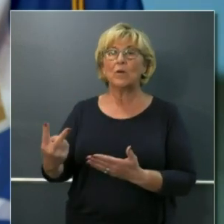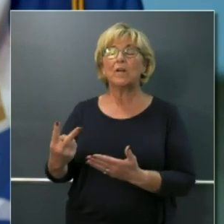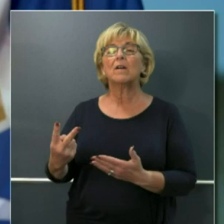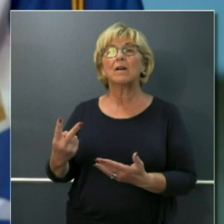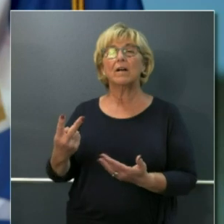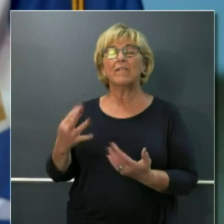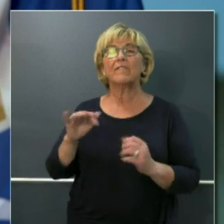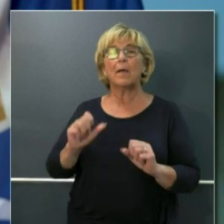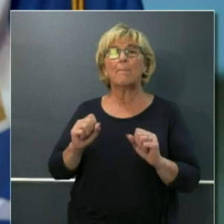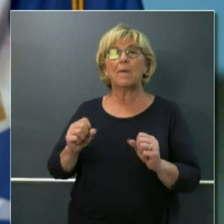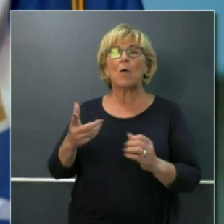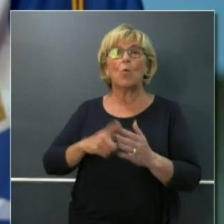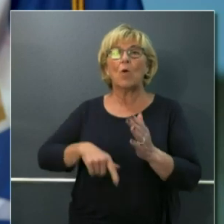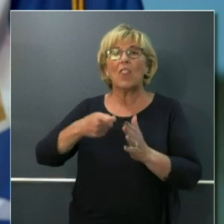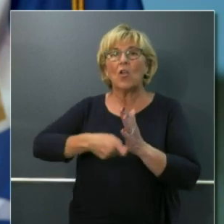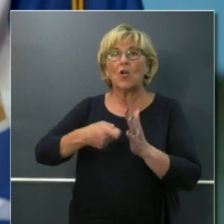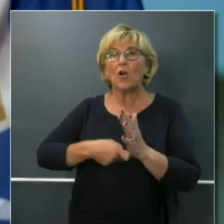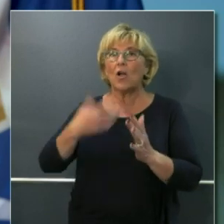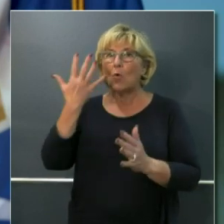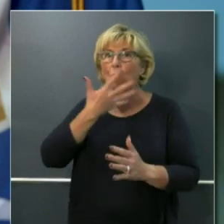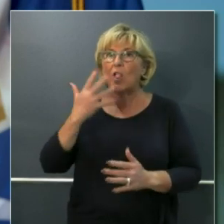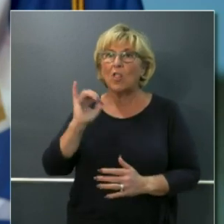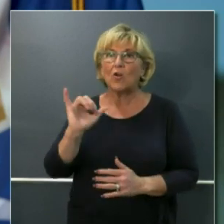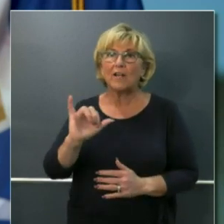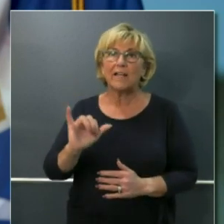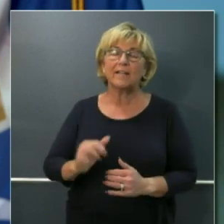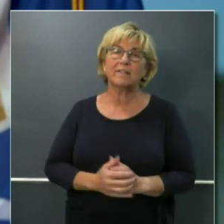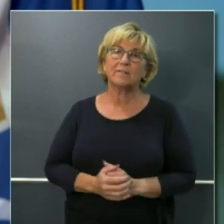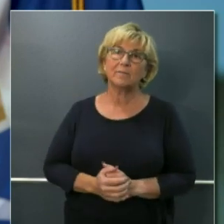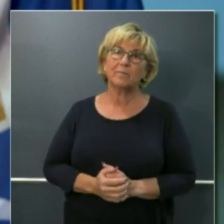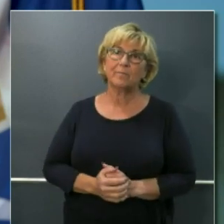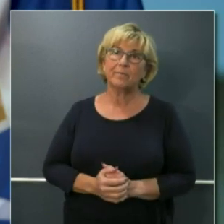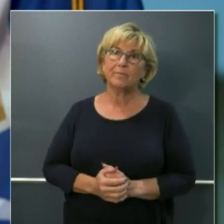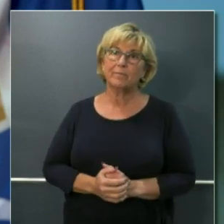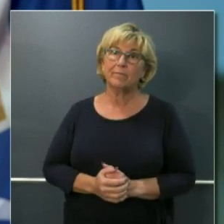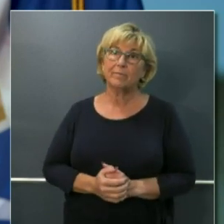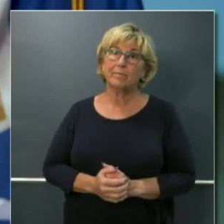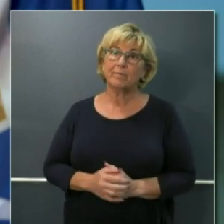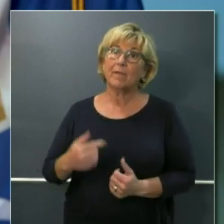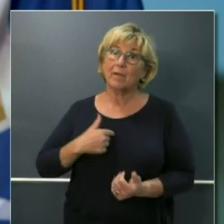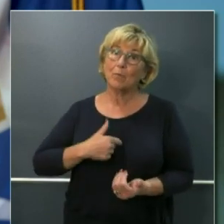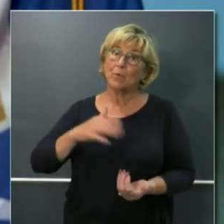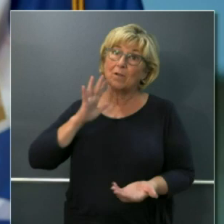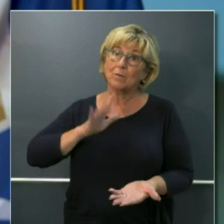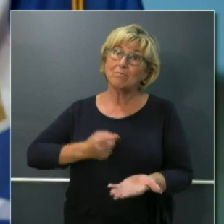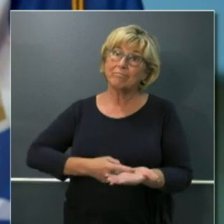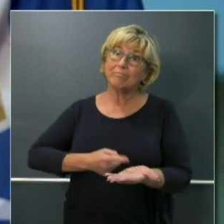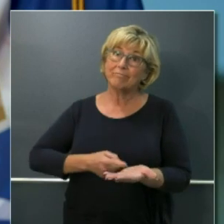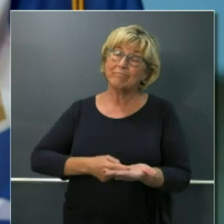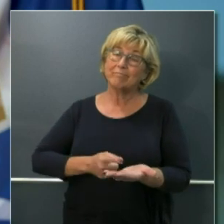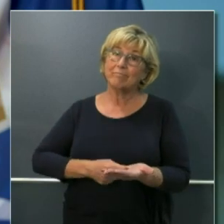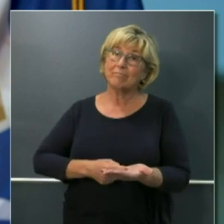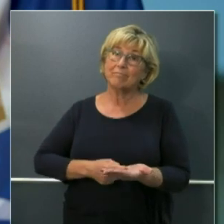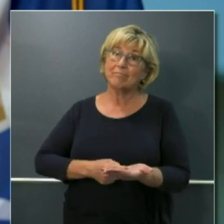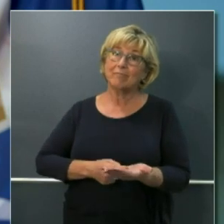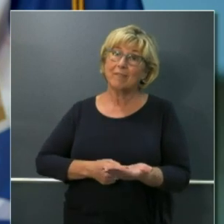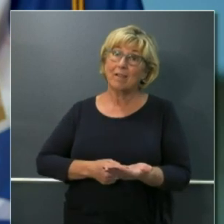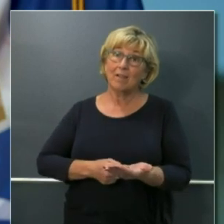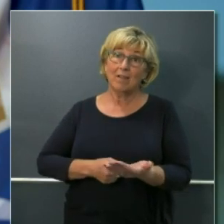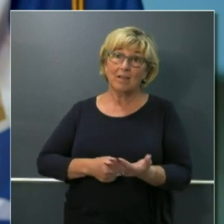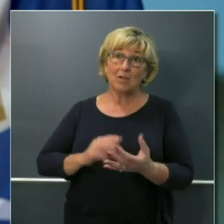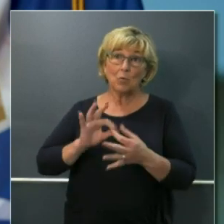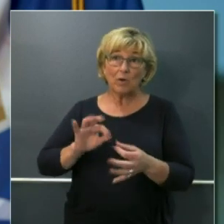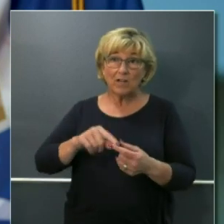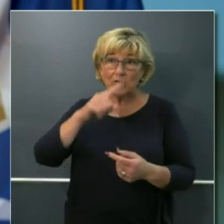possibility of that, what the costs are, what that actually looks like. It's a conversation above and beyond just summer school. With